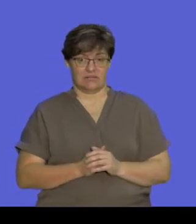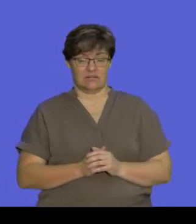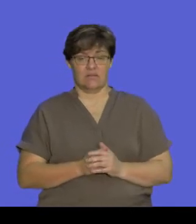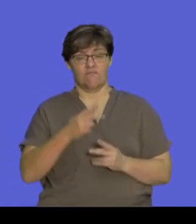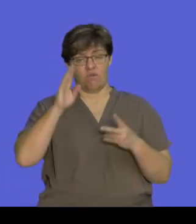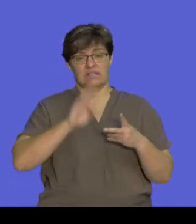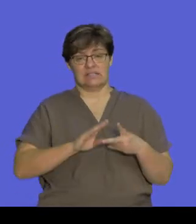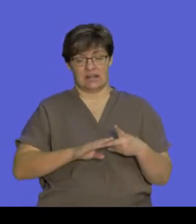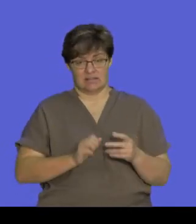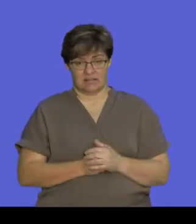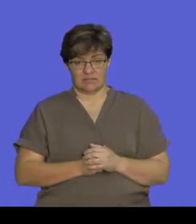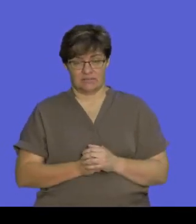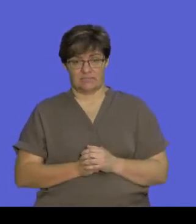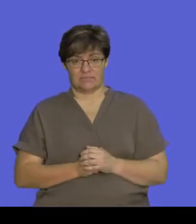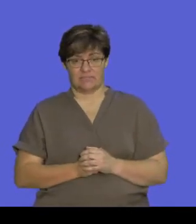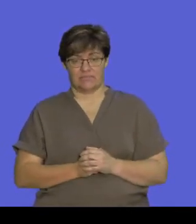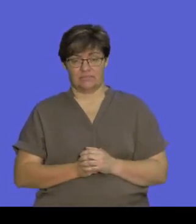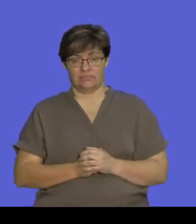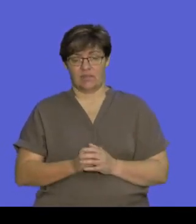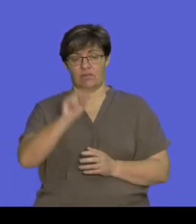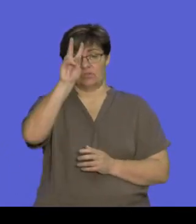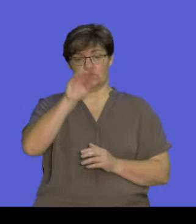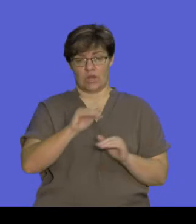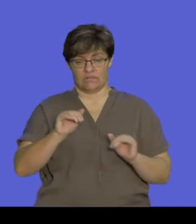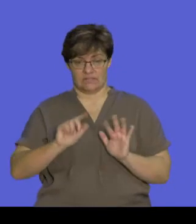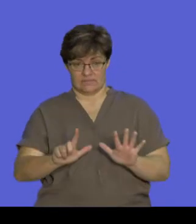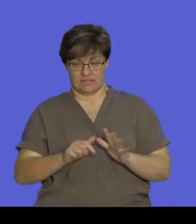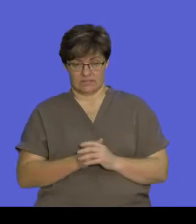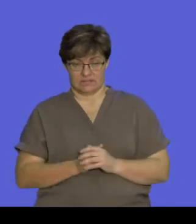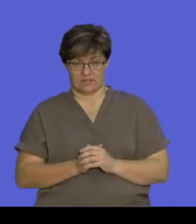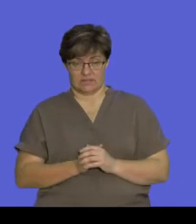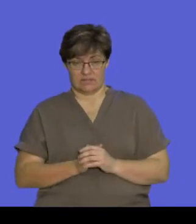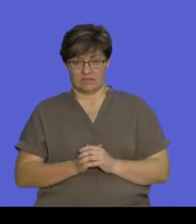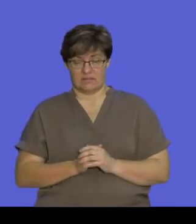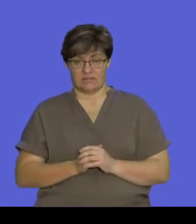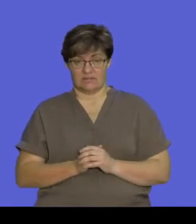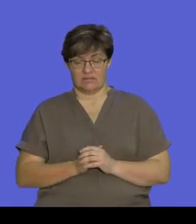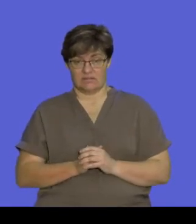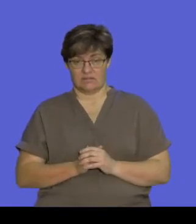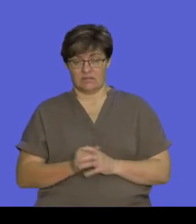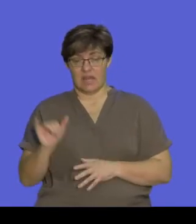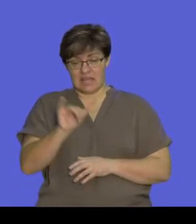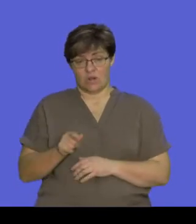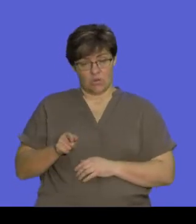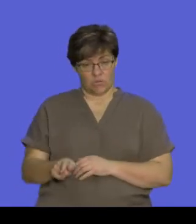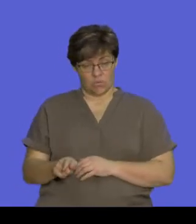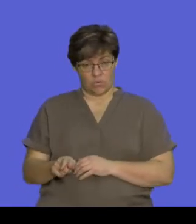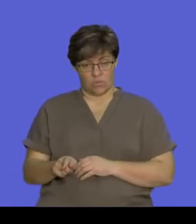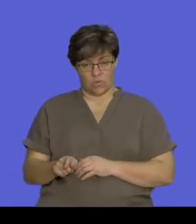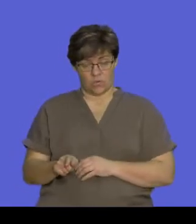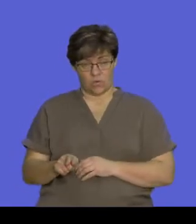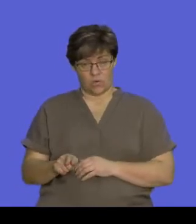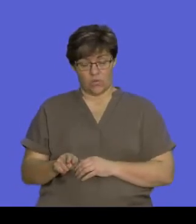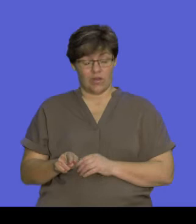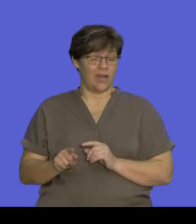second sample space. So this is 2 out of 7. And if we go to the yellow ball, remember in the first